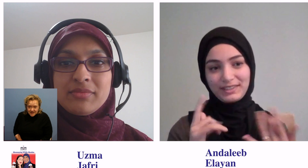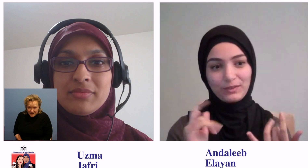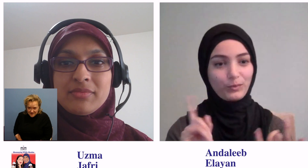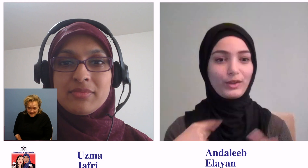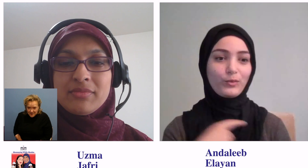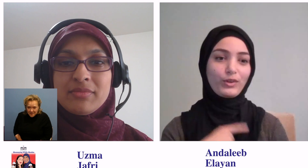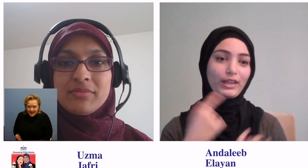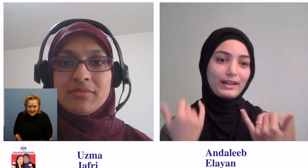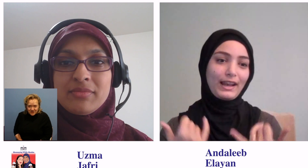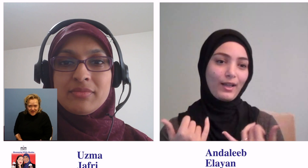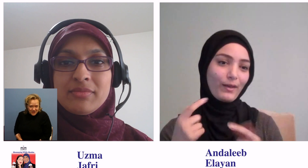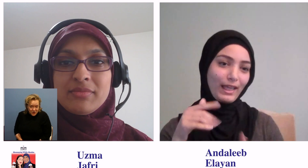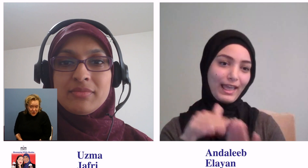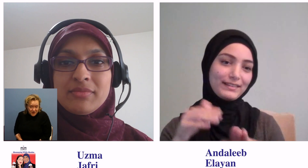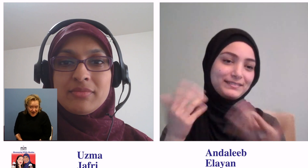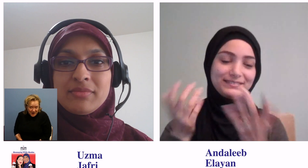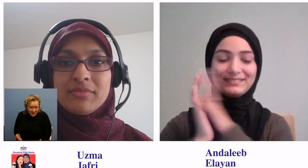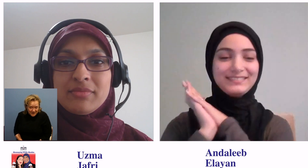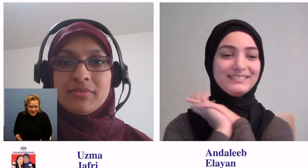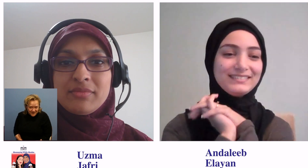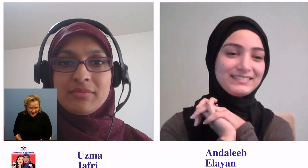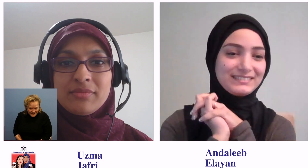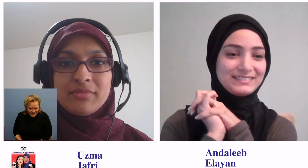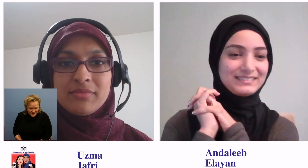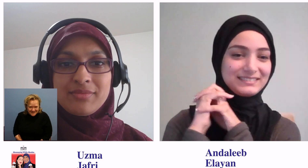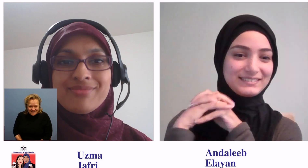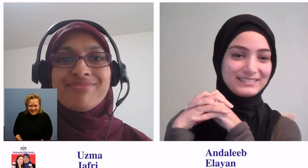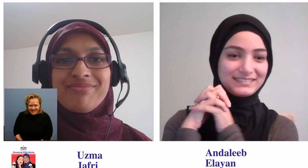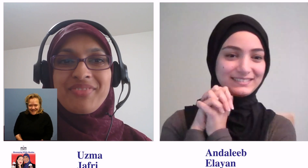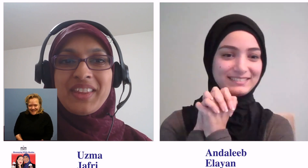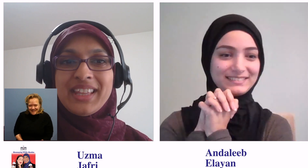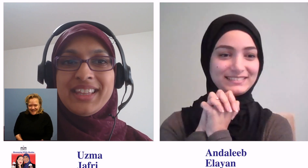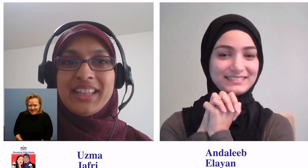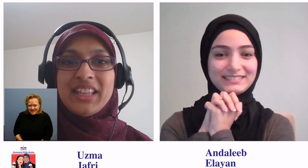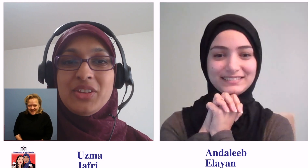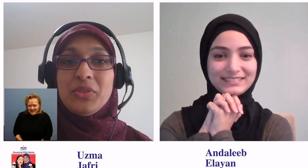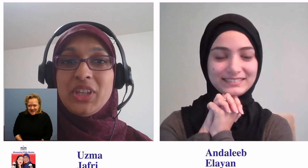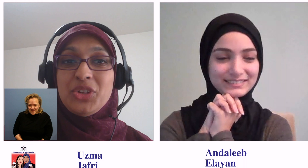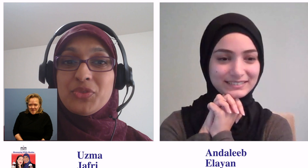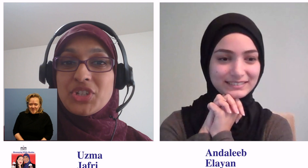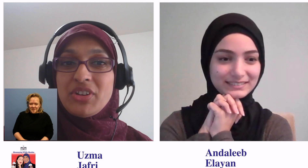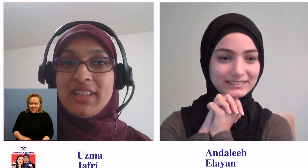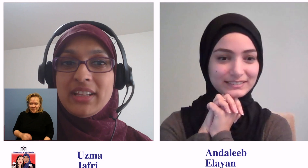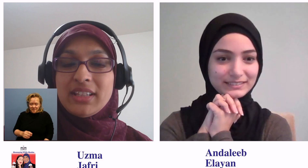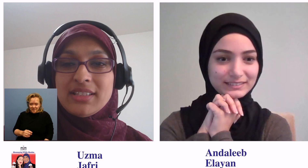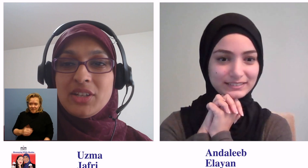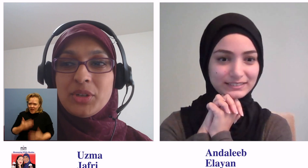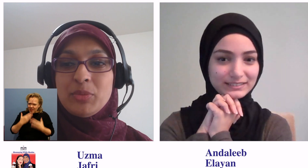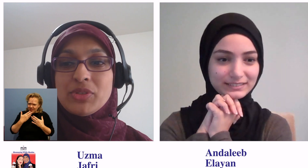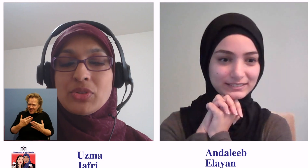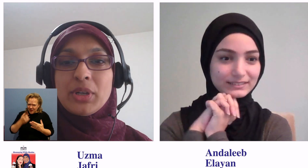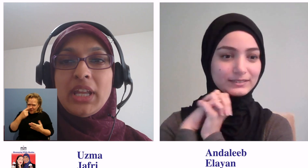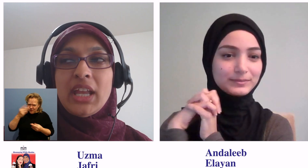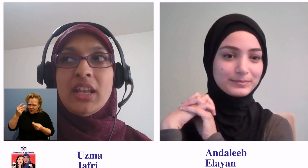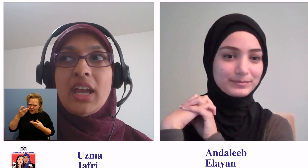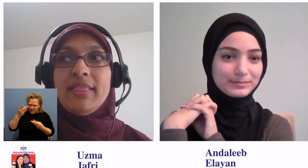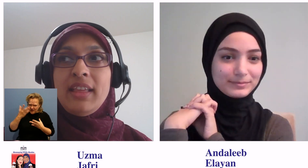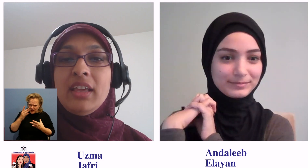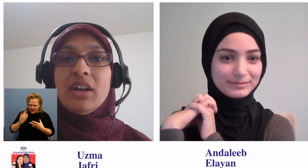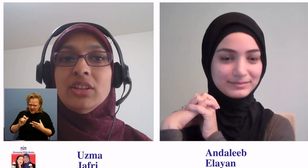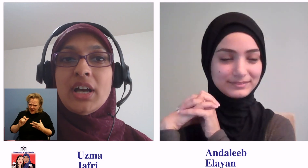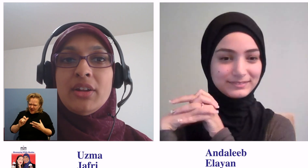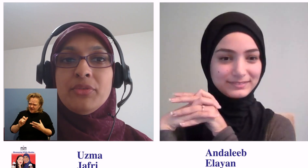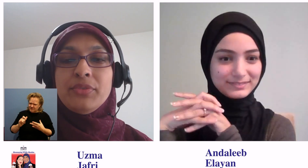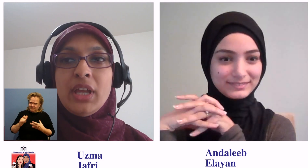graphic design. And so that's who we are right now. No, thank you for sharing that. That's an incredible story. And